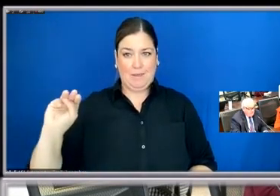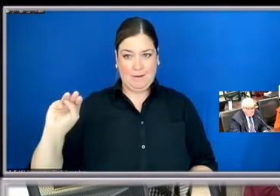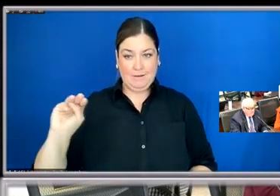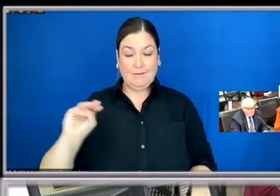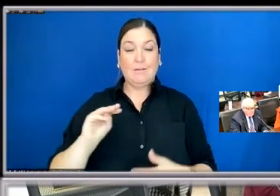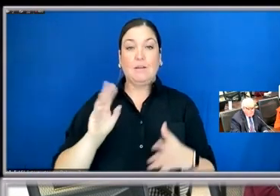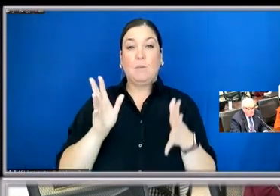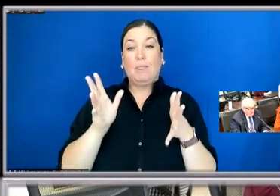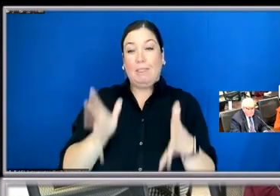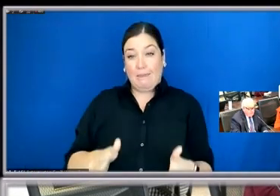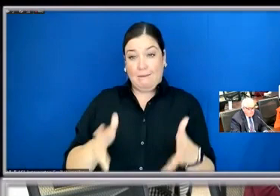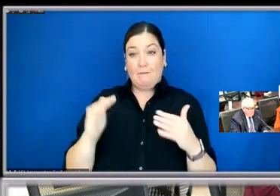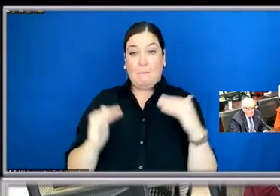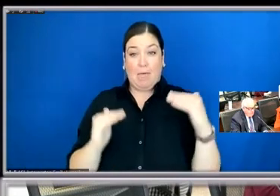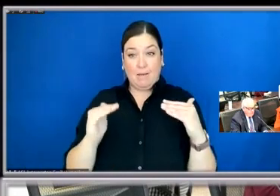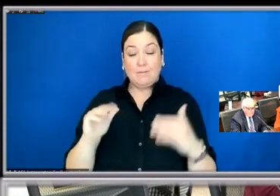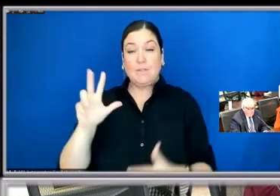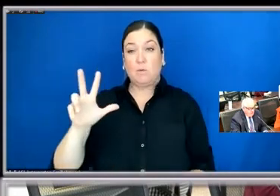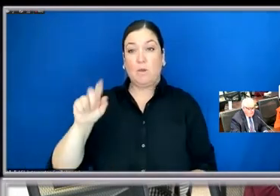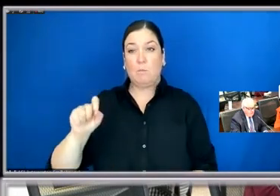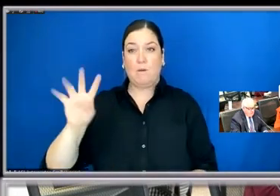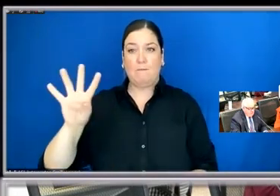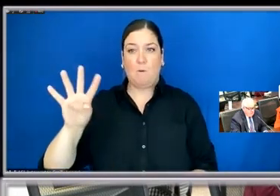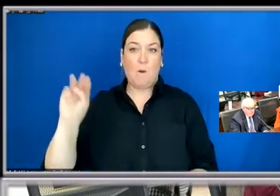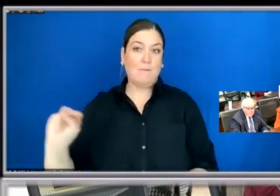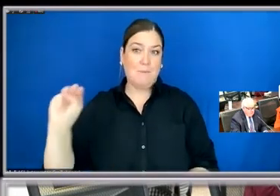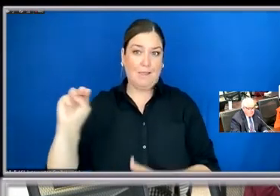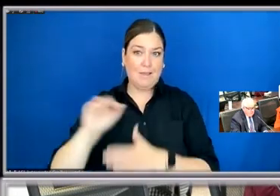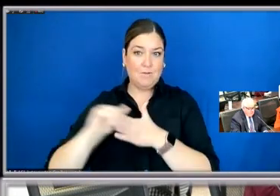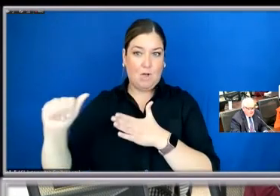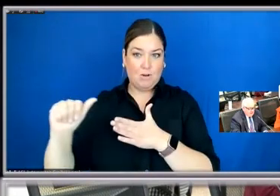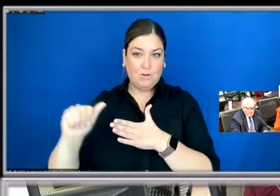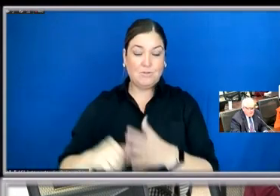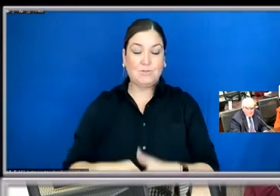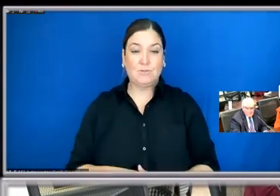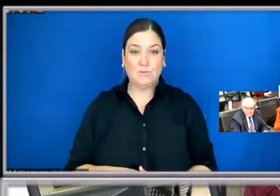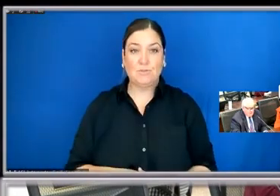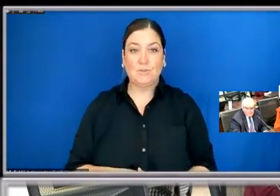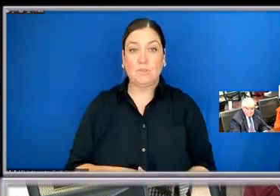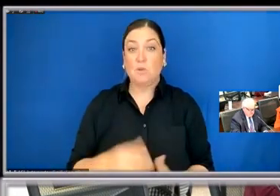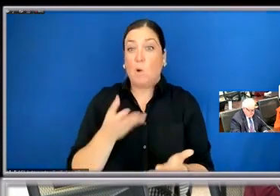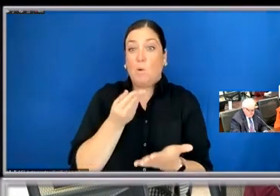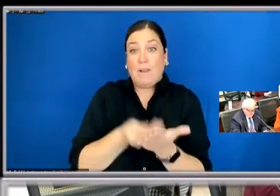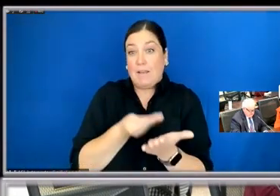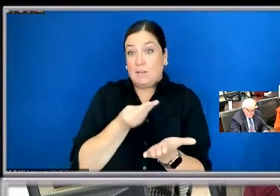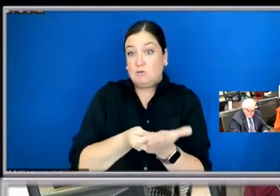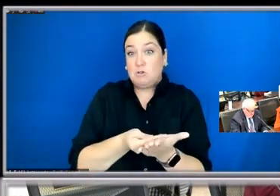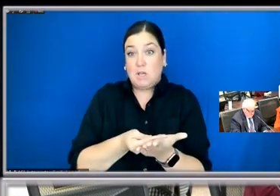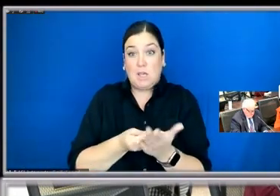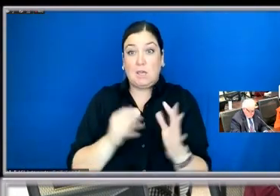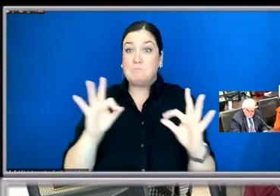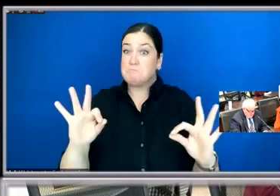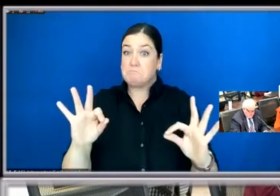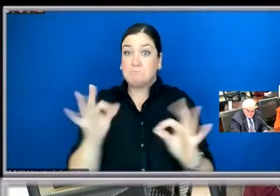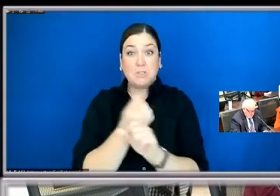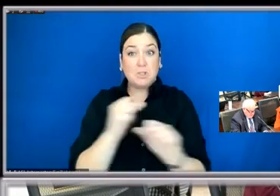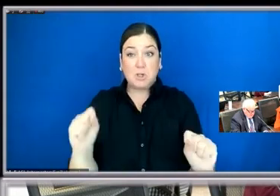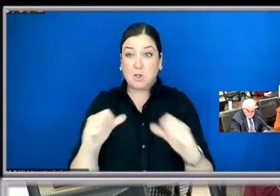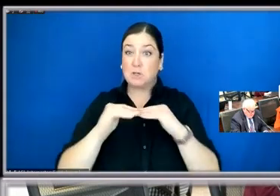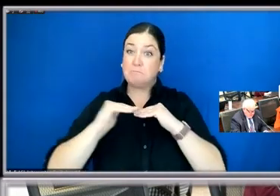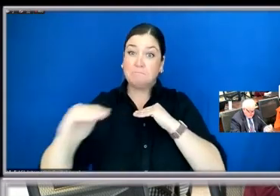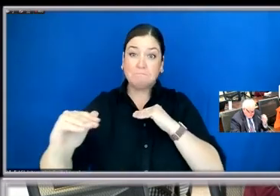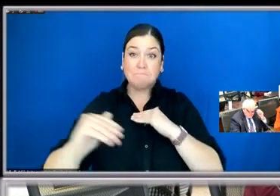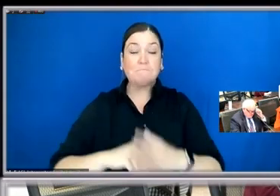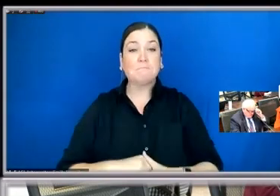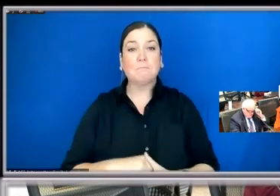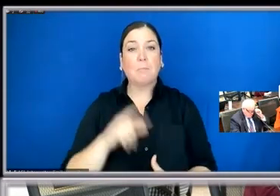a balance of $3.4 million. So financially, we're secure. I think that amount's